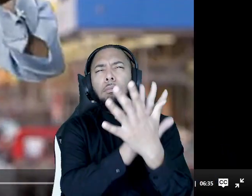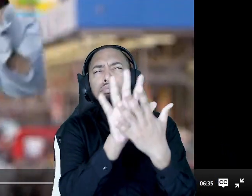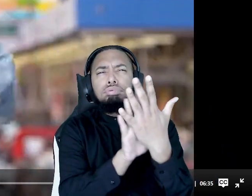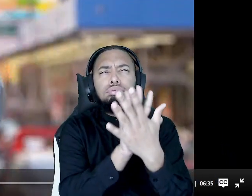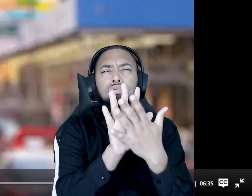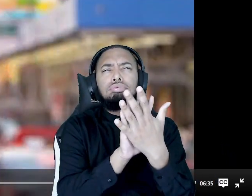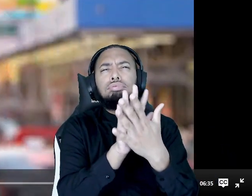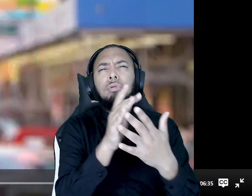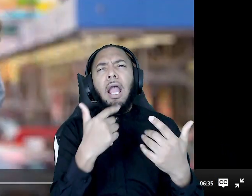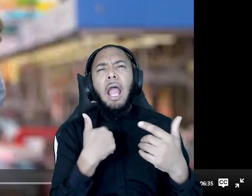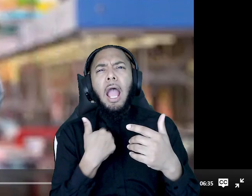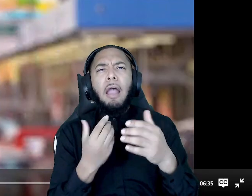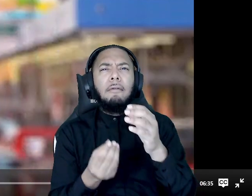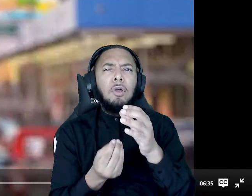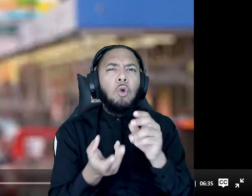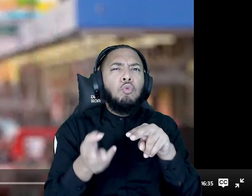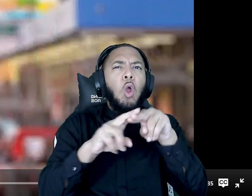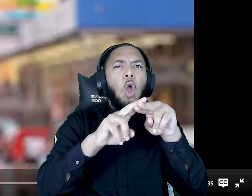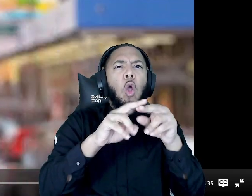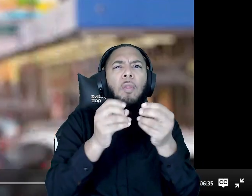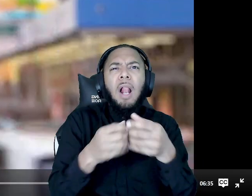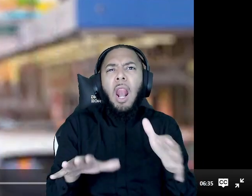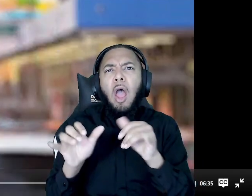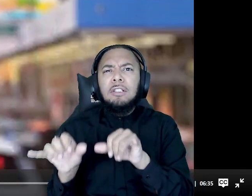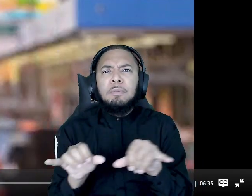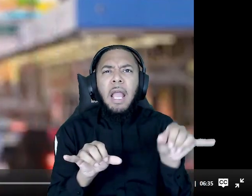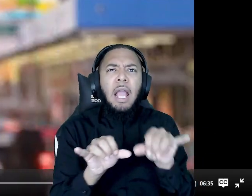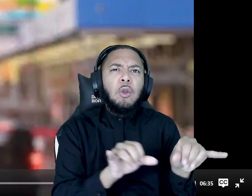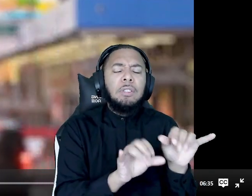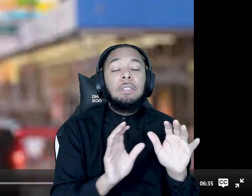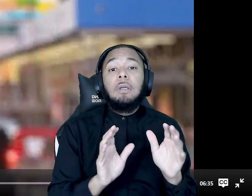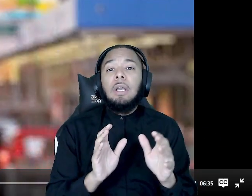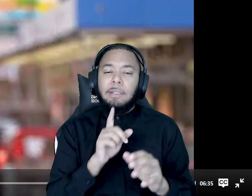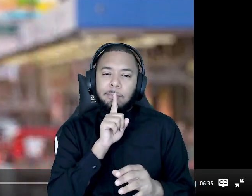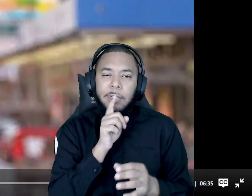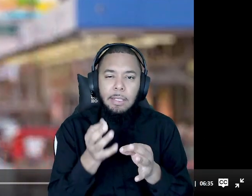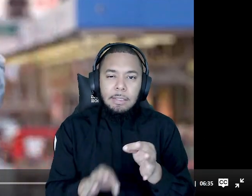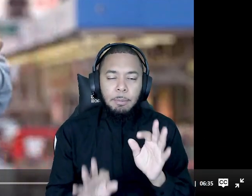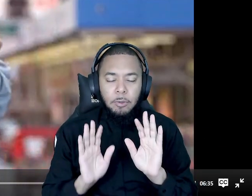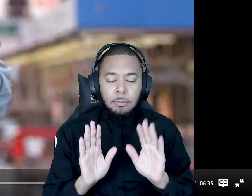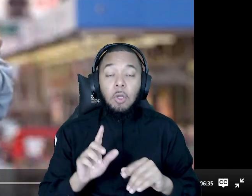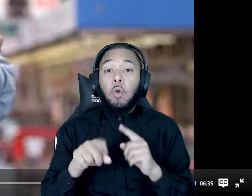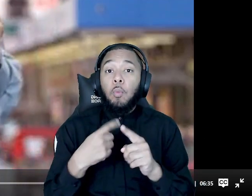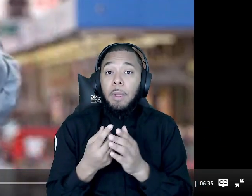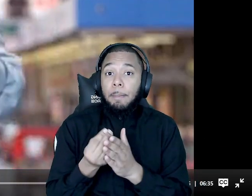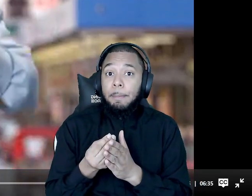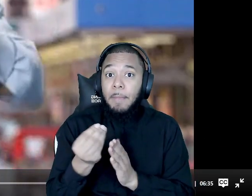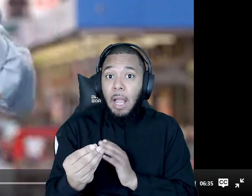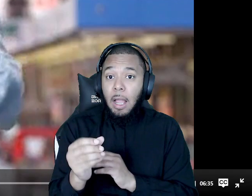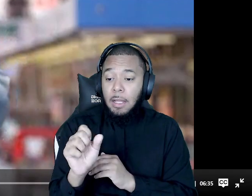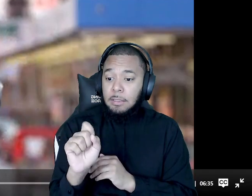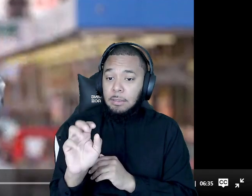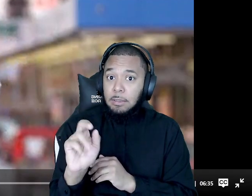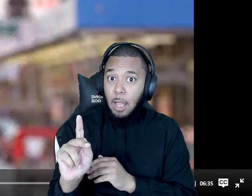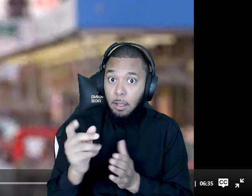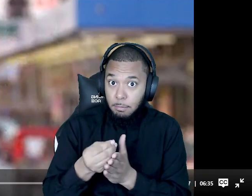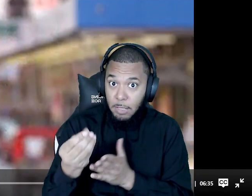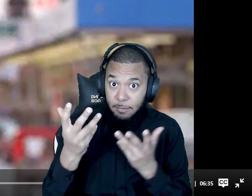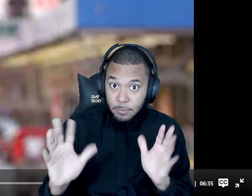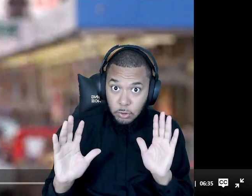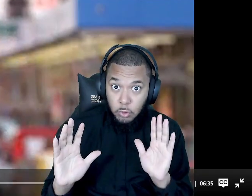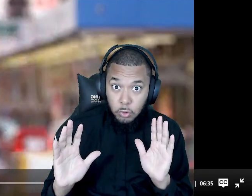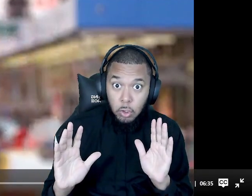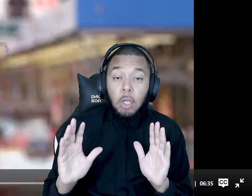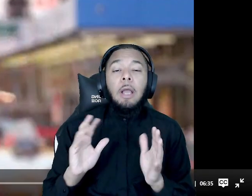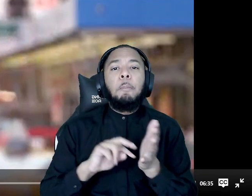loss patterns, it's actually quite a simple concept. When you buy a stock, you have an ownership